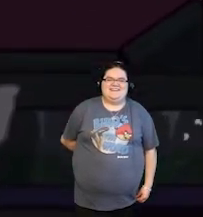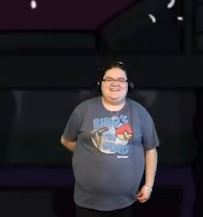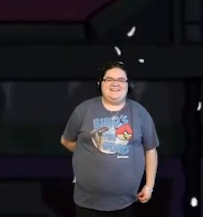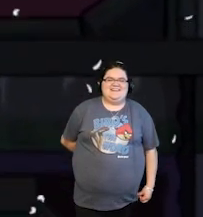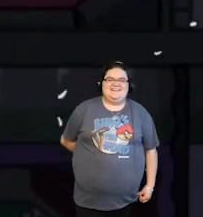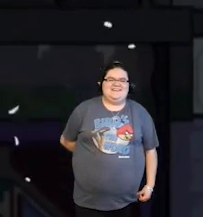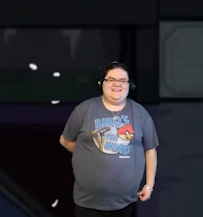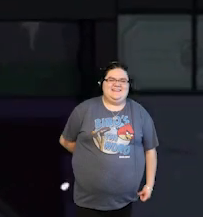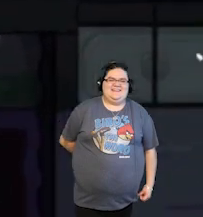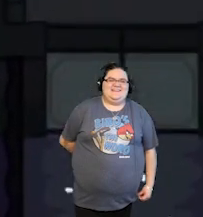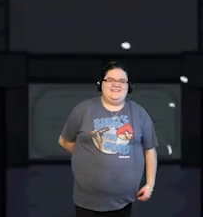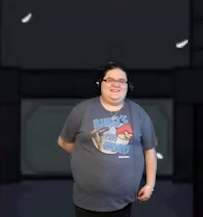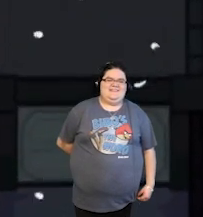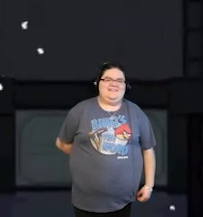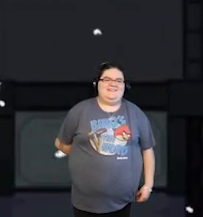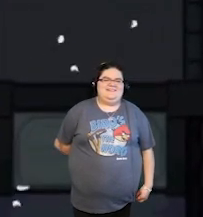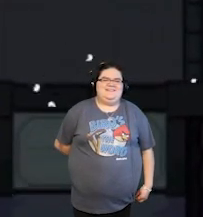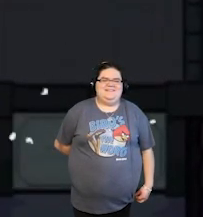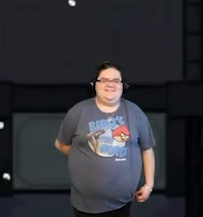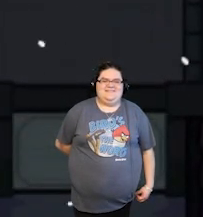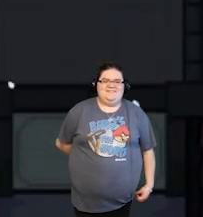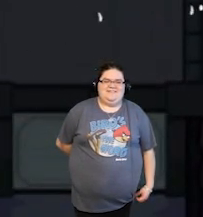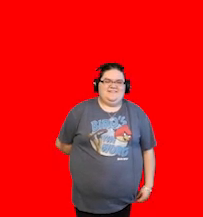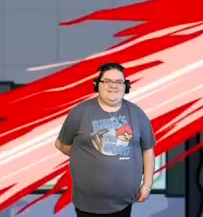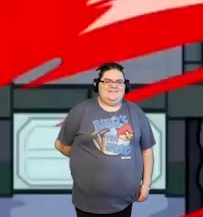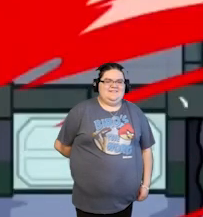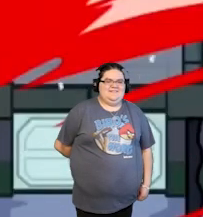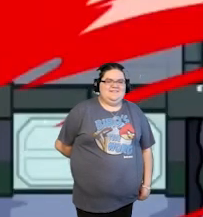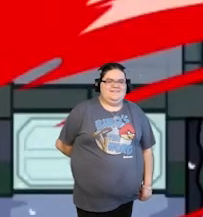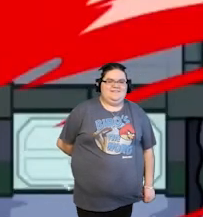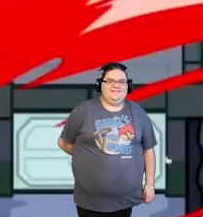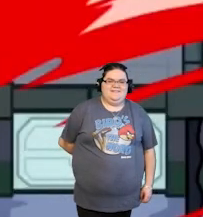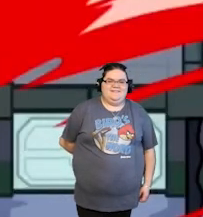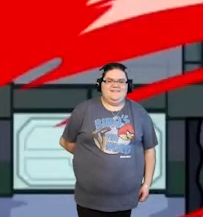here, or Lockie. I'm gonna frame Vic and Lockie.